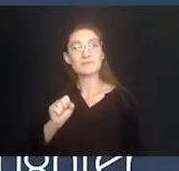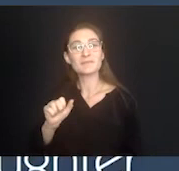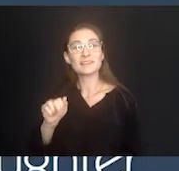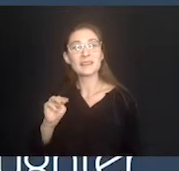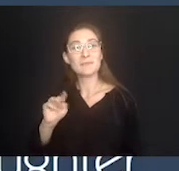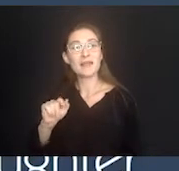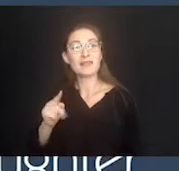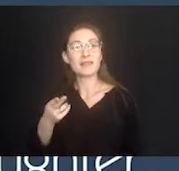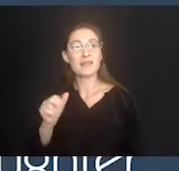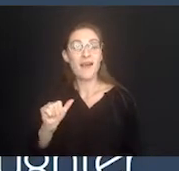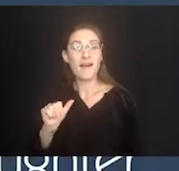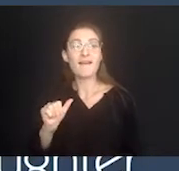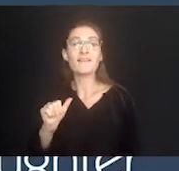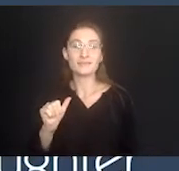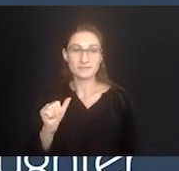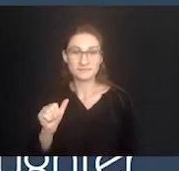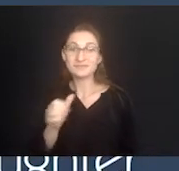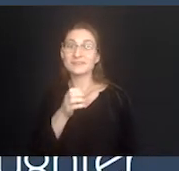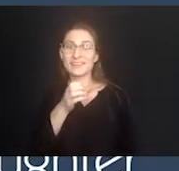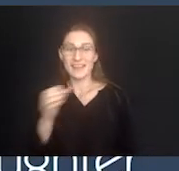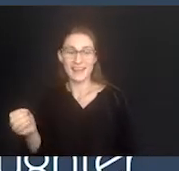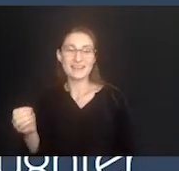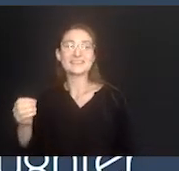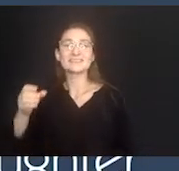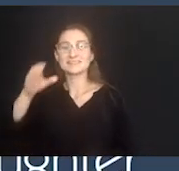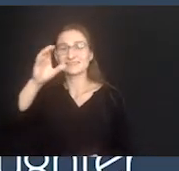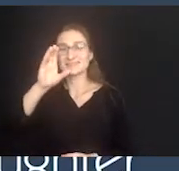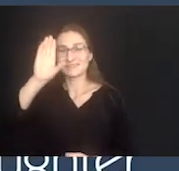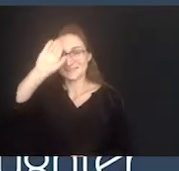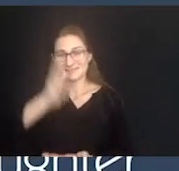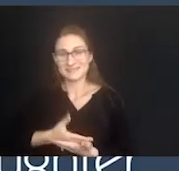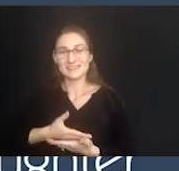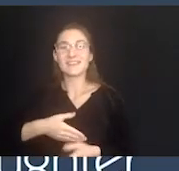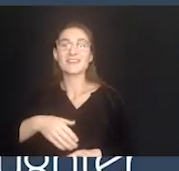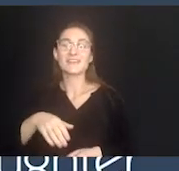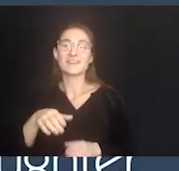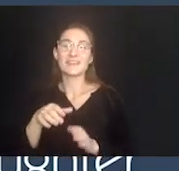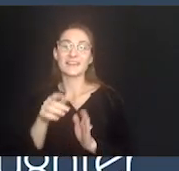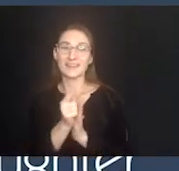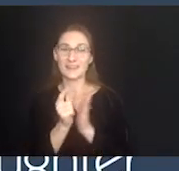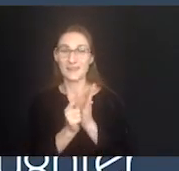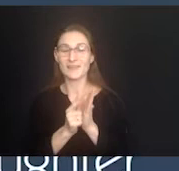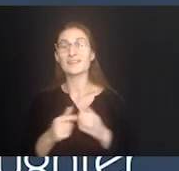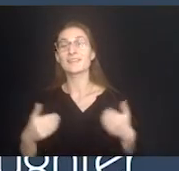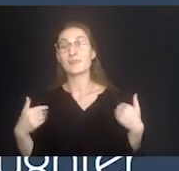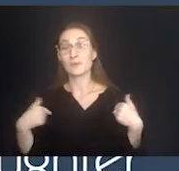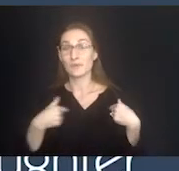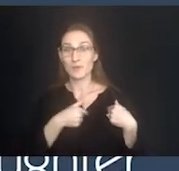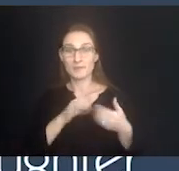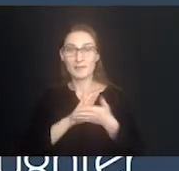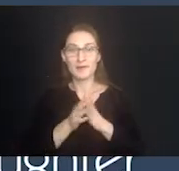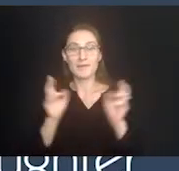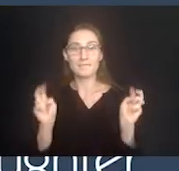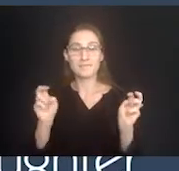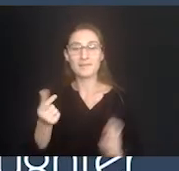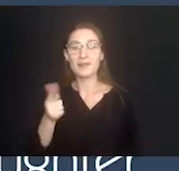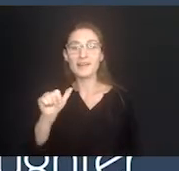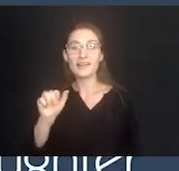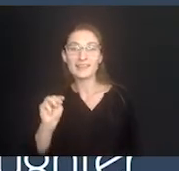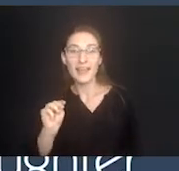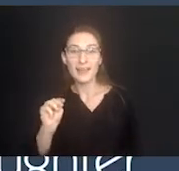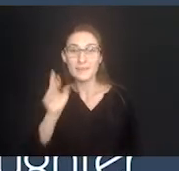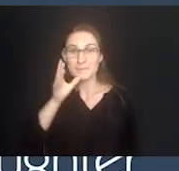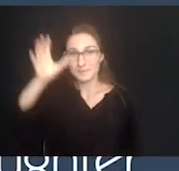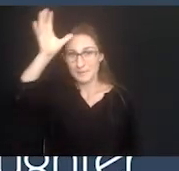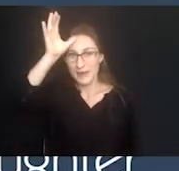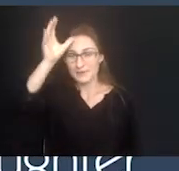We also have a daughter named Samantha and a wonderful son-in-law named Phil, who've made us glam parents to Charlotte, who's 4 years old, and Oliver,